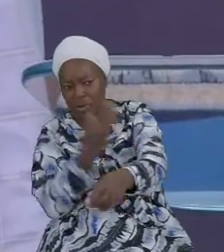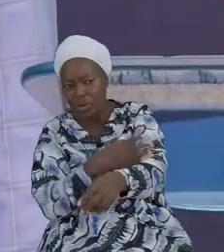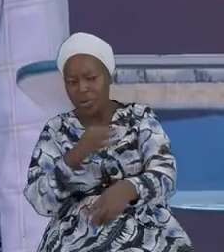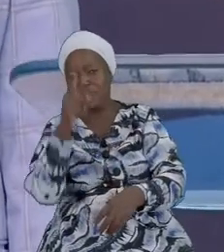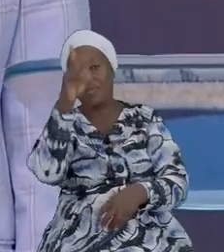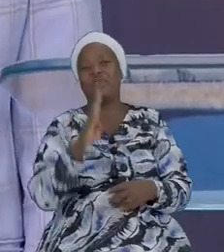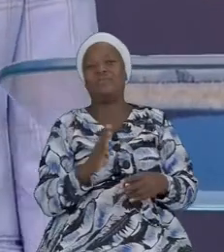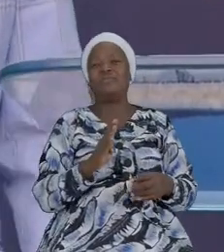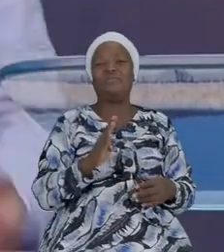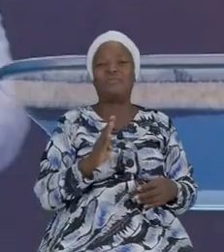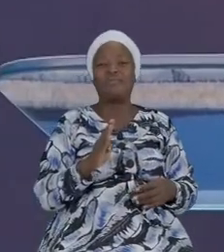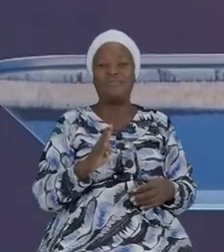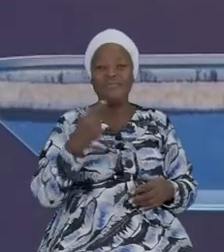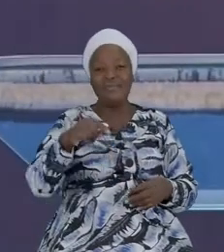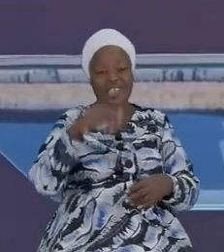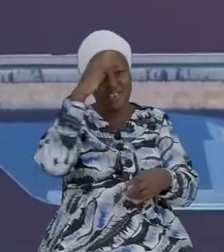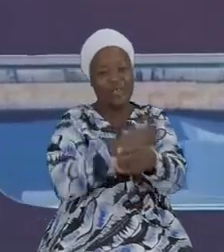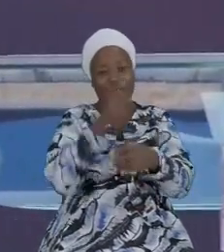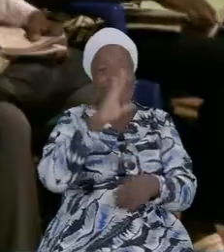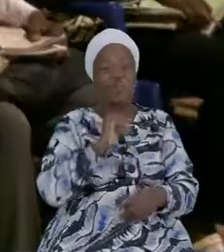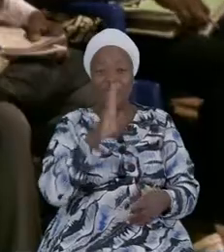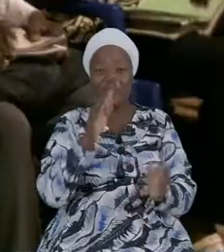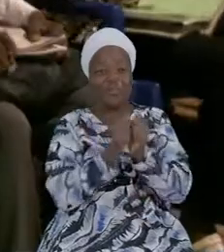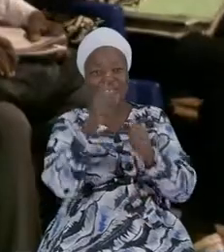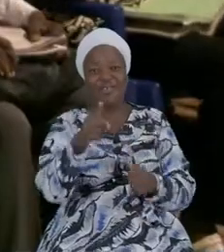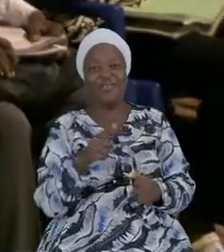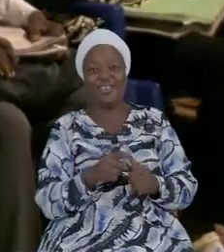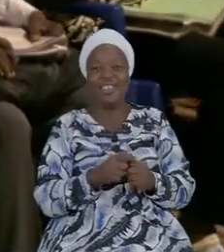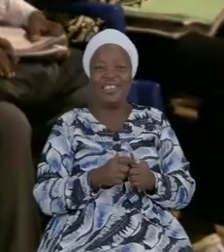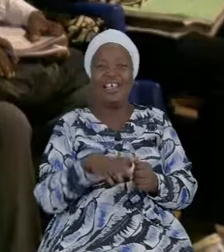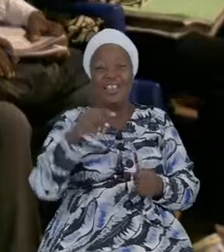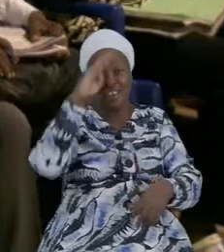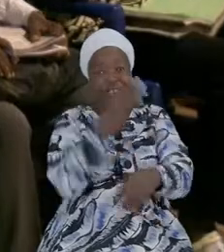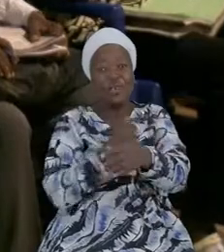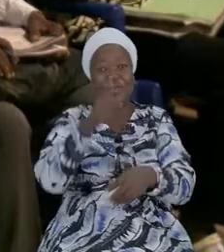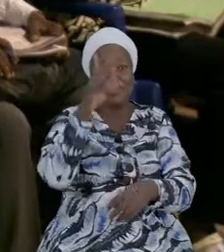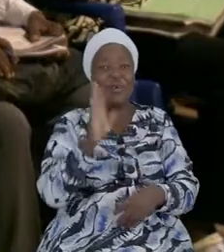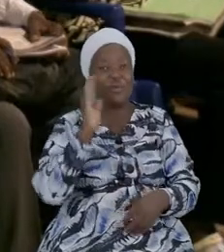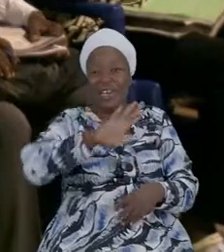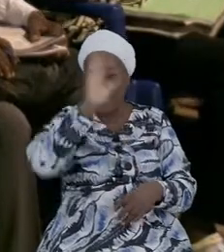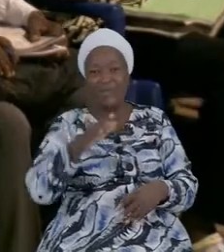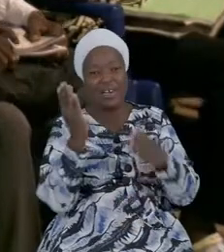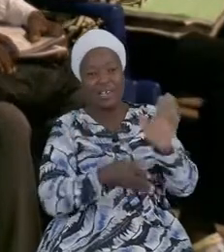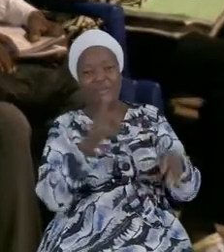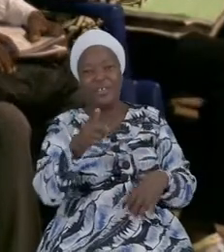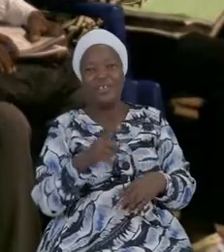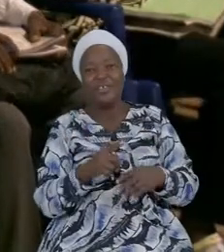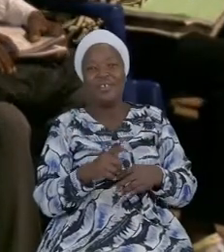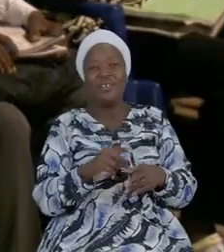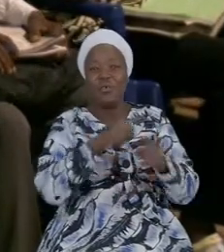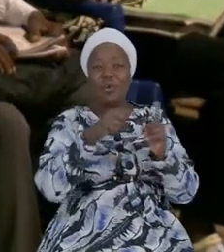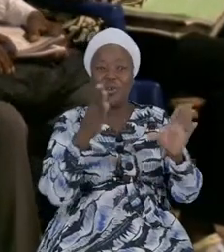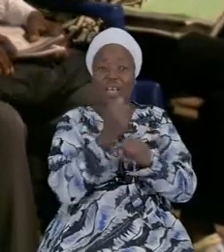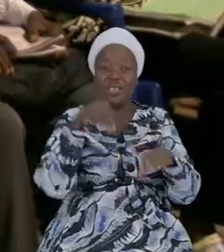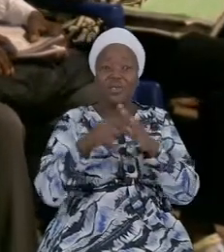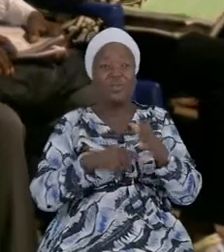Son of God. The Son of God will be with you. The Son of God will never leave you. When you get